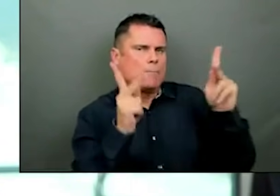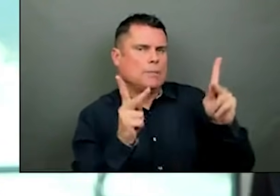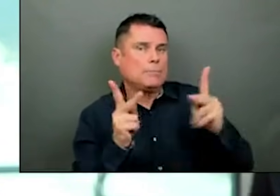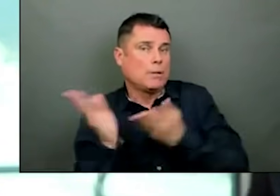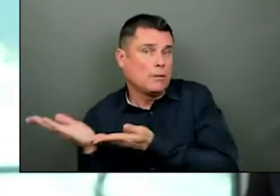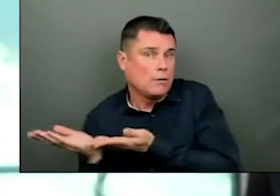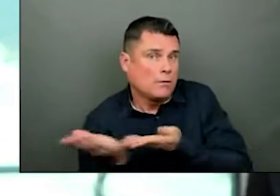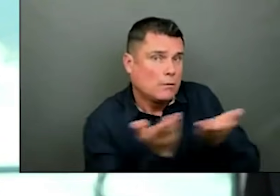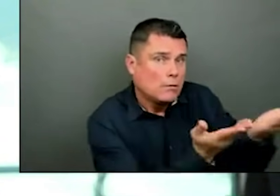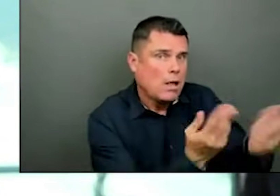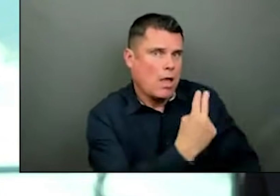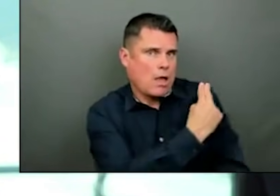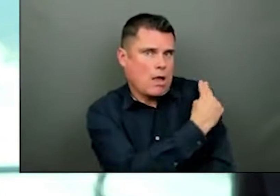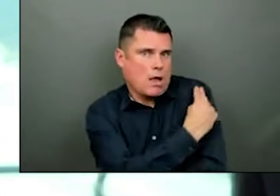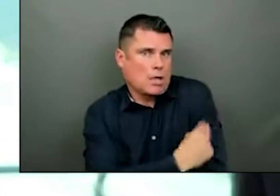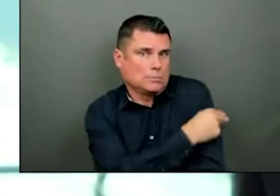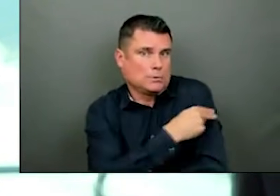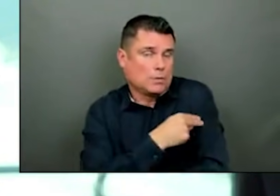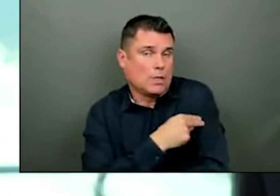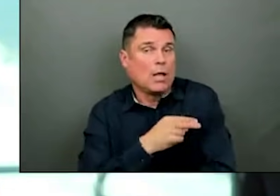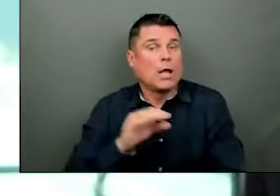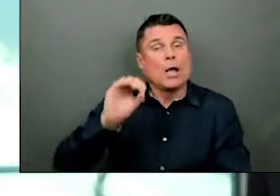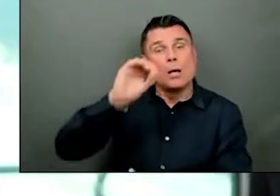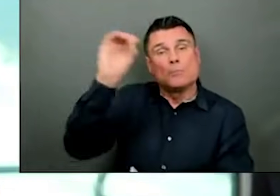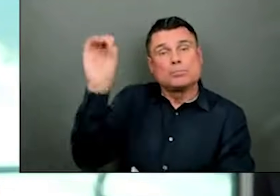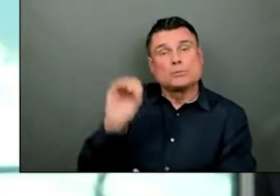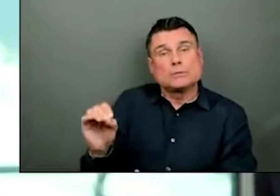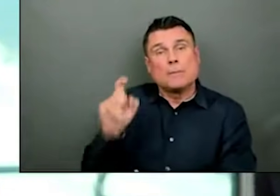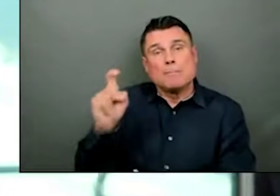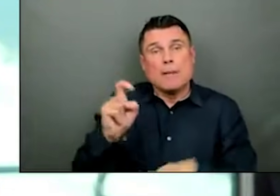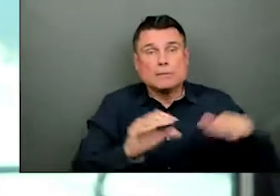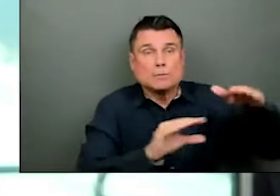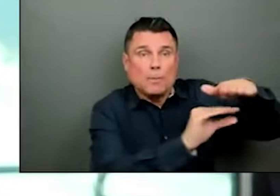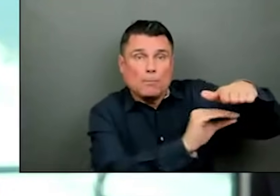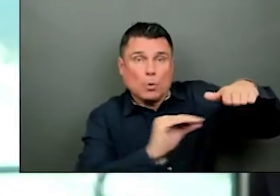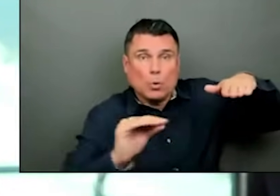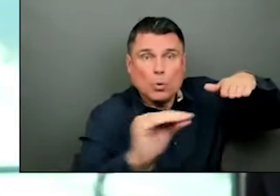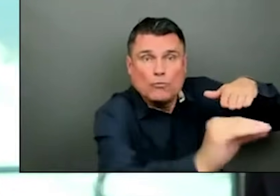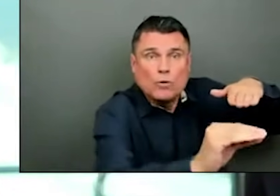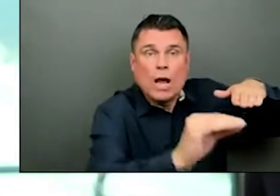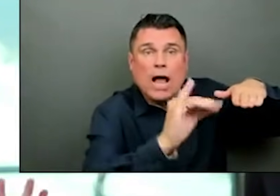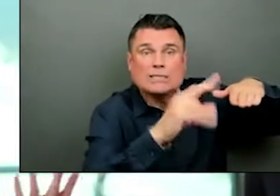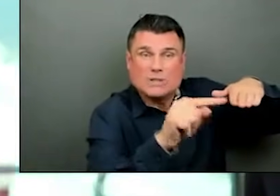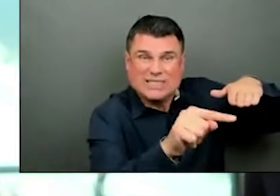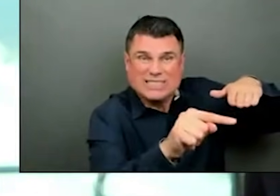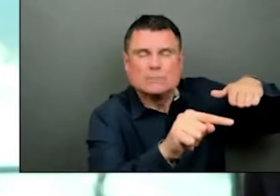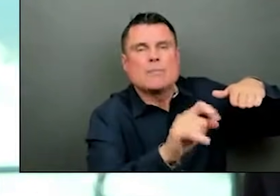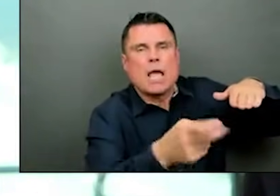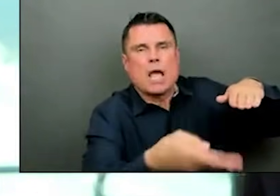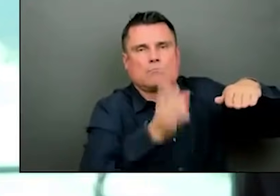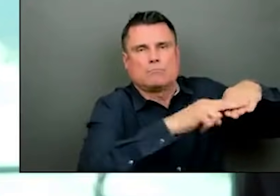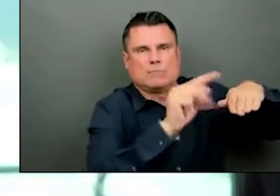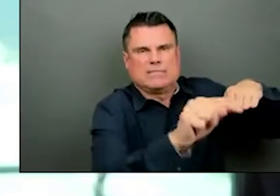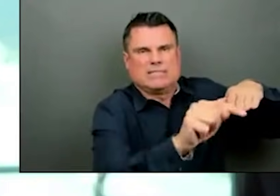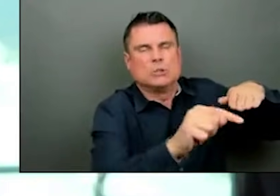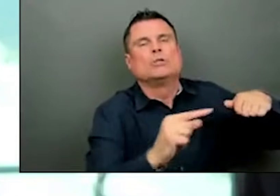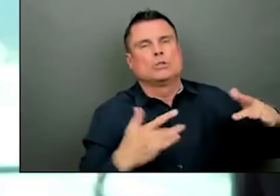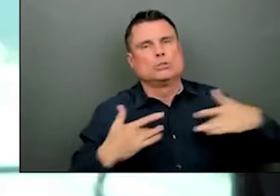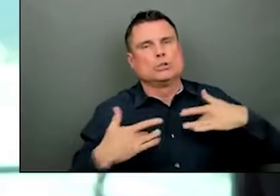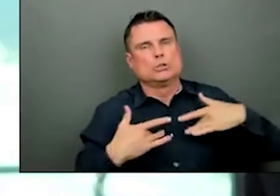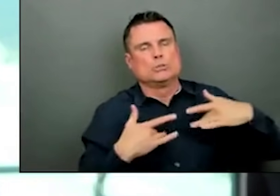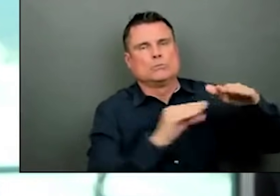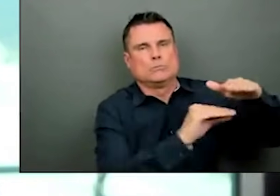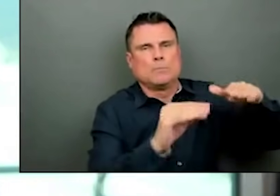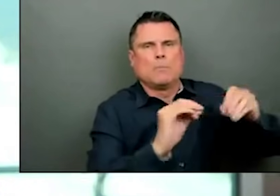but where we're seeing transmission, again, is the same settings that we're seeing it, and why we took some of the measures that we did